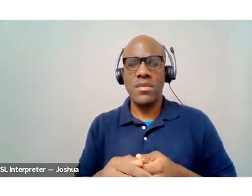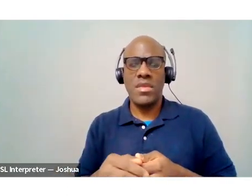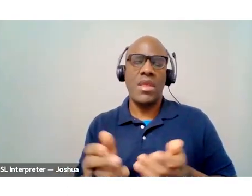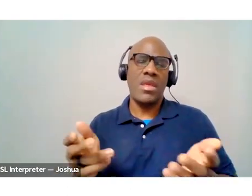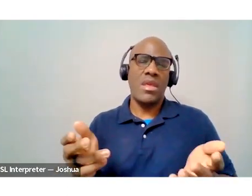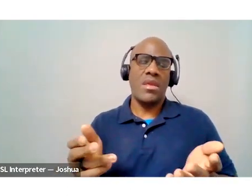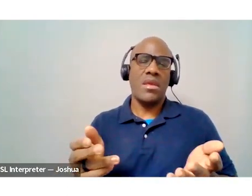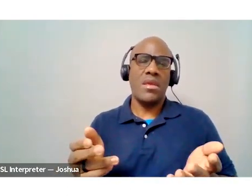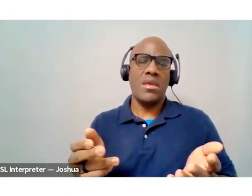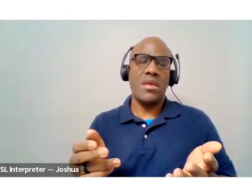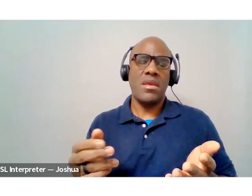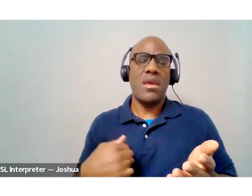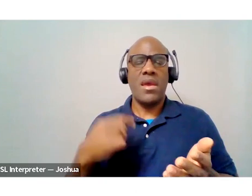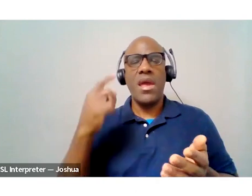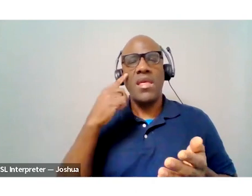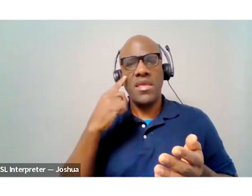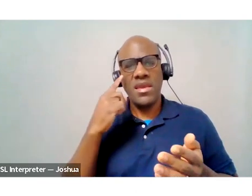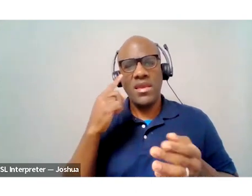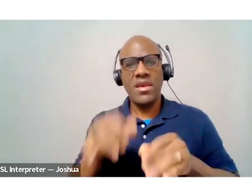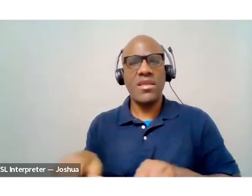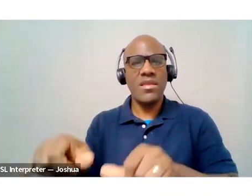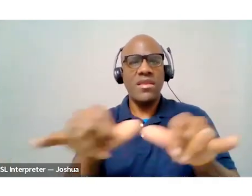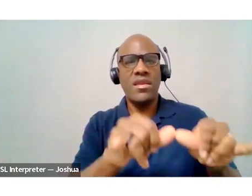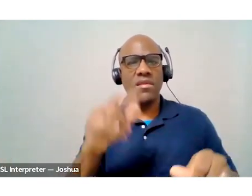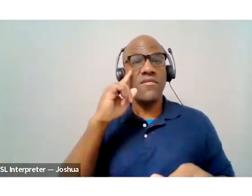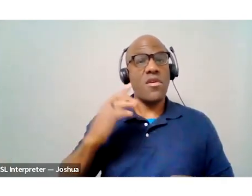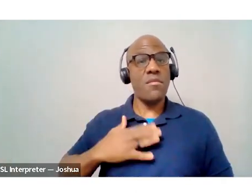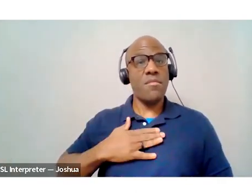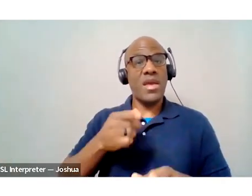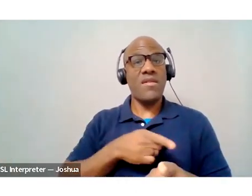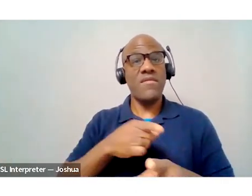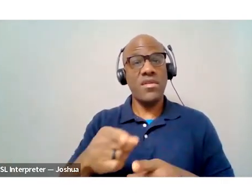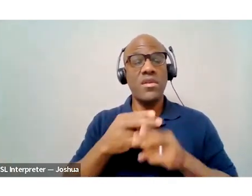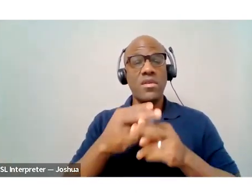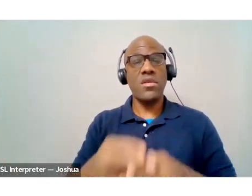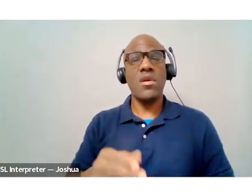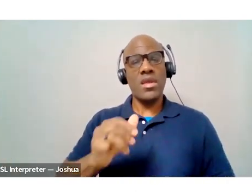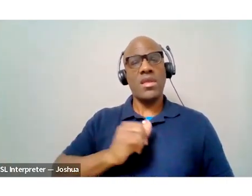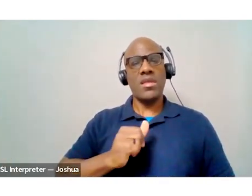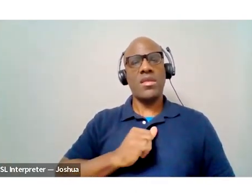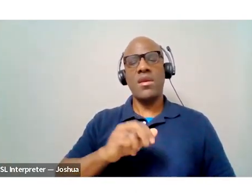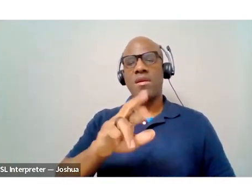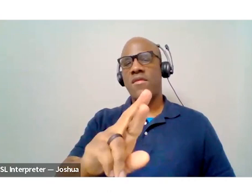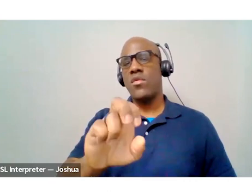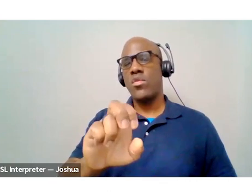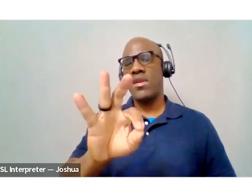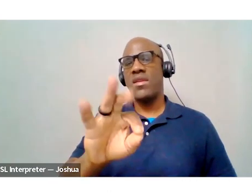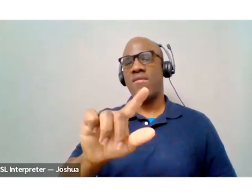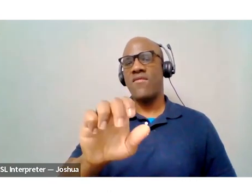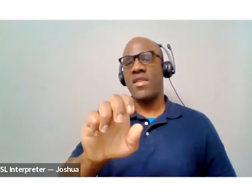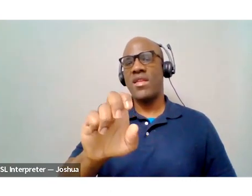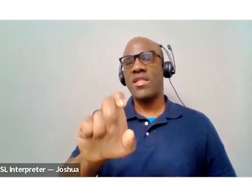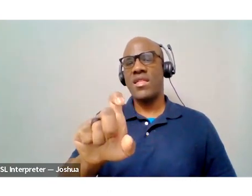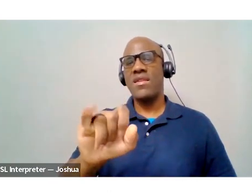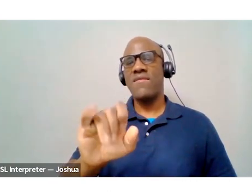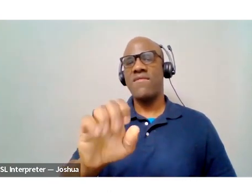or be standard, or in my fields, or definitely is something called self-reflexivity. And that is at least a